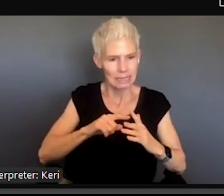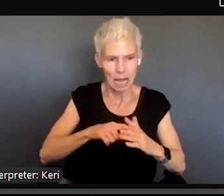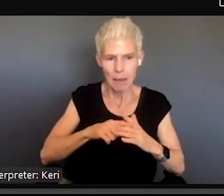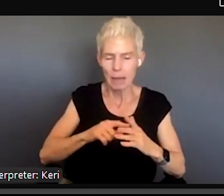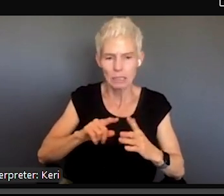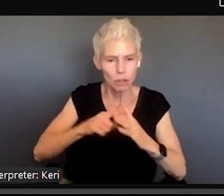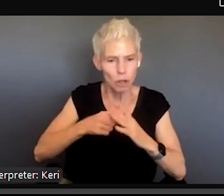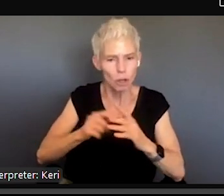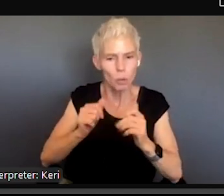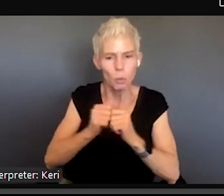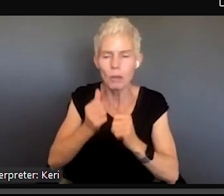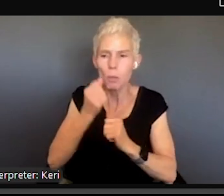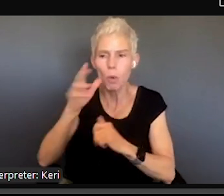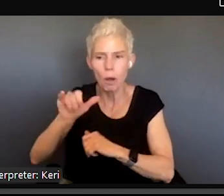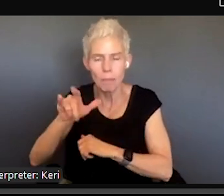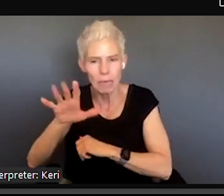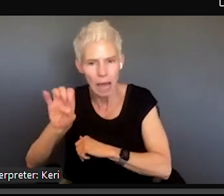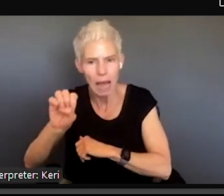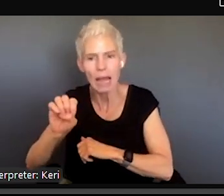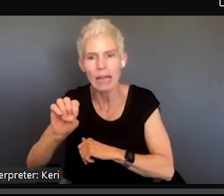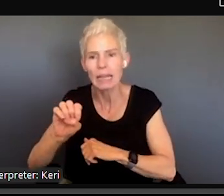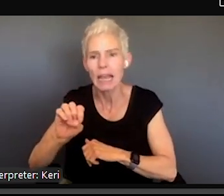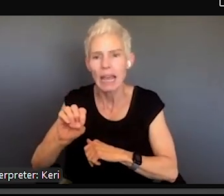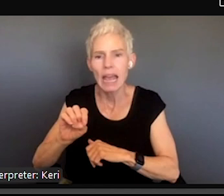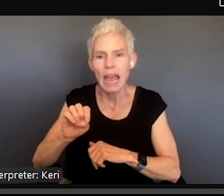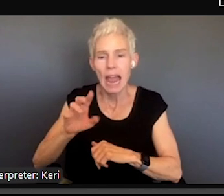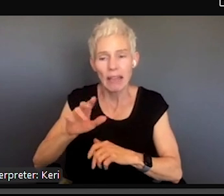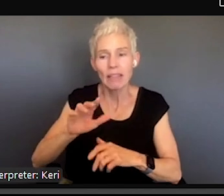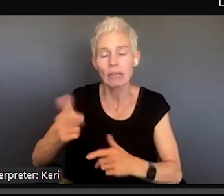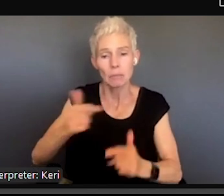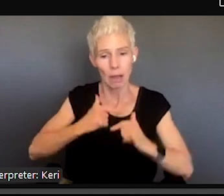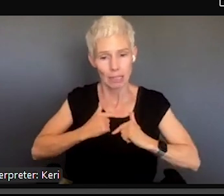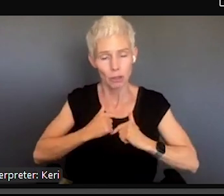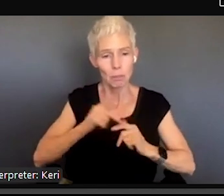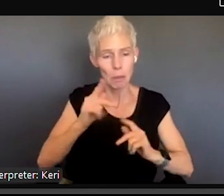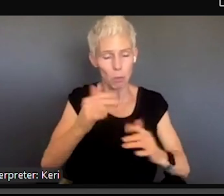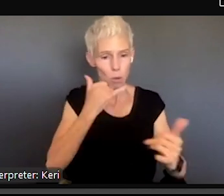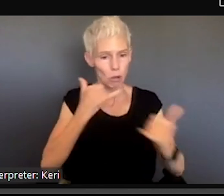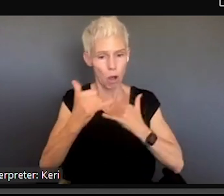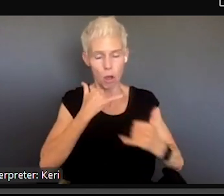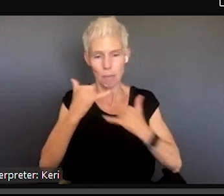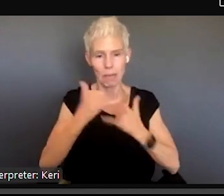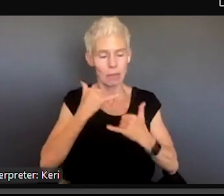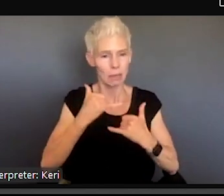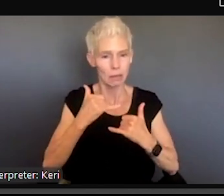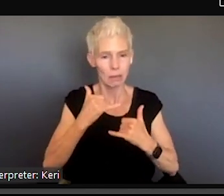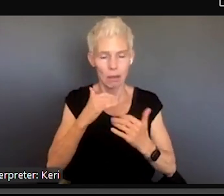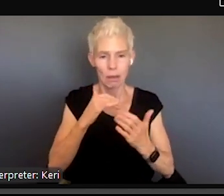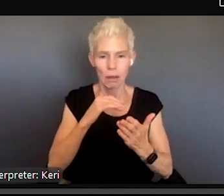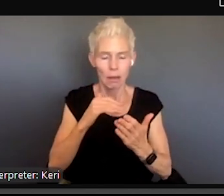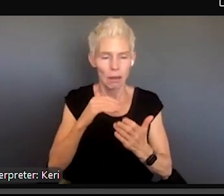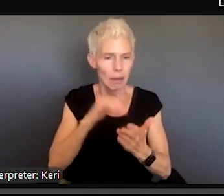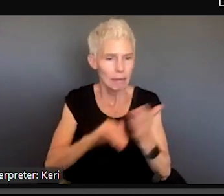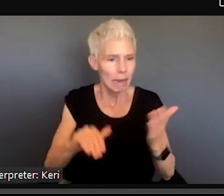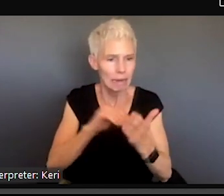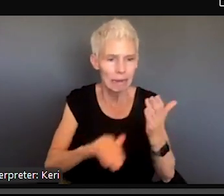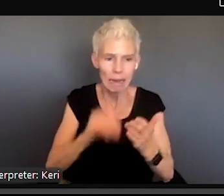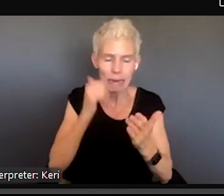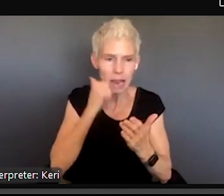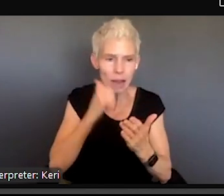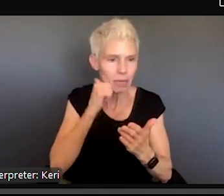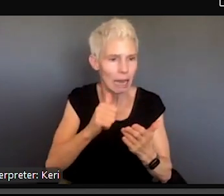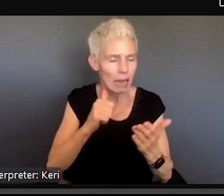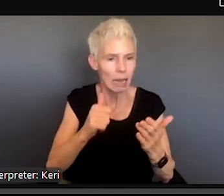line, and in my time, I've taken thousands of calls, and that's a lot of what we hear from our callers is that they